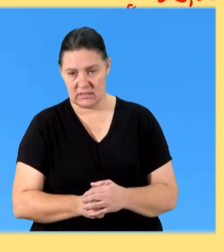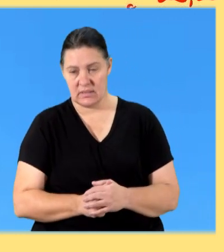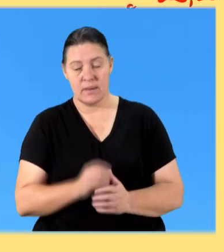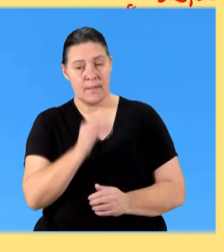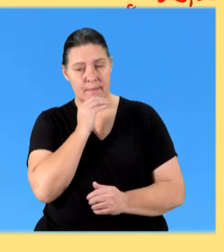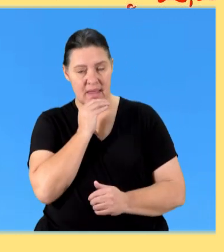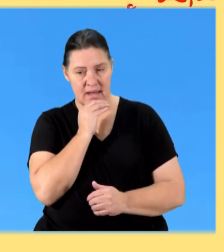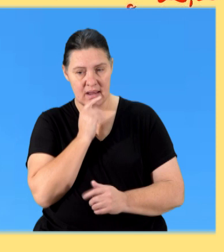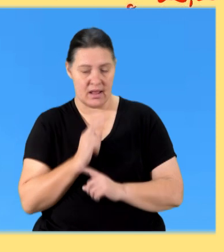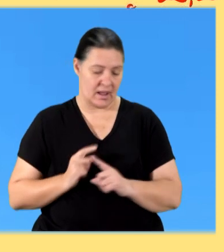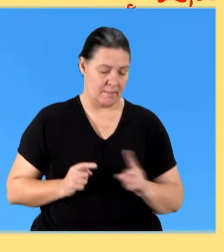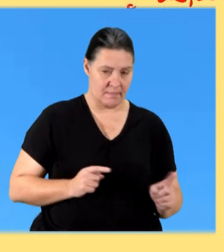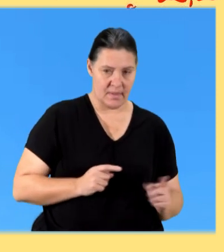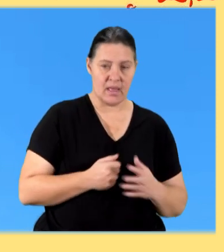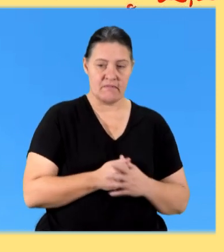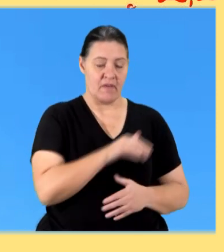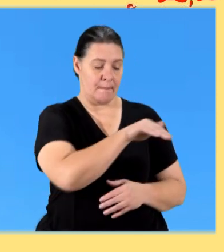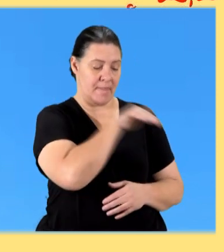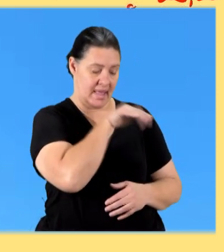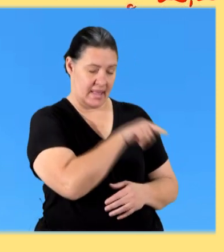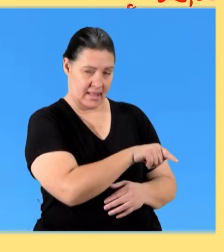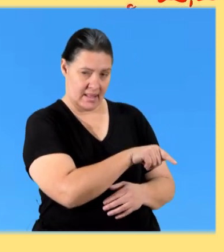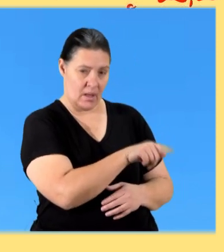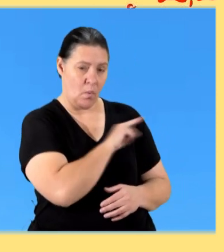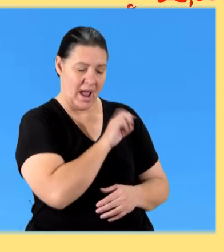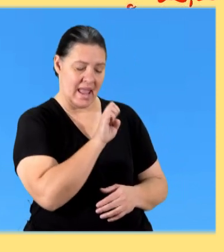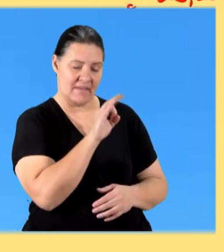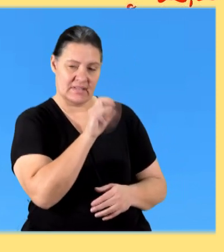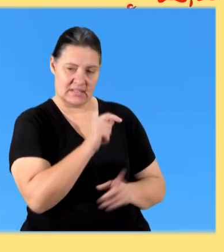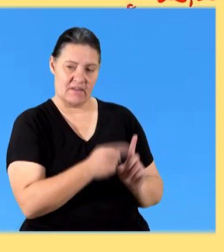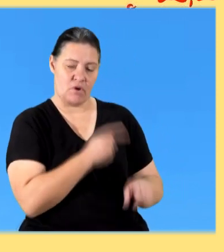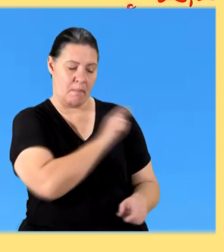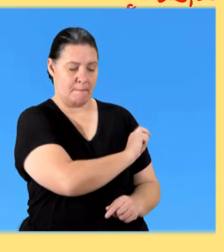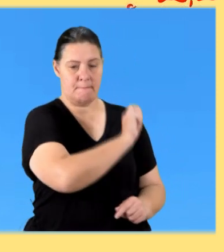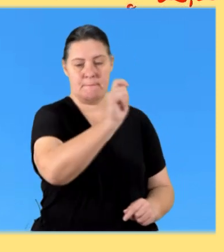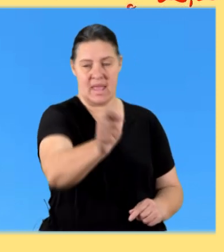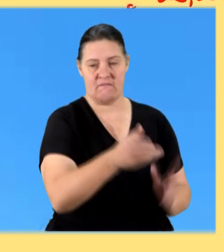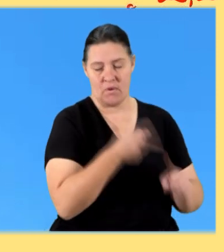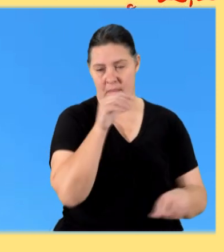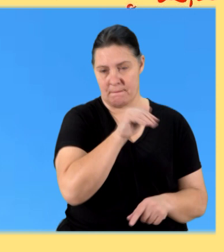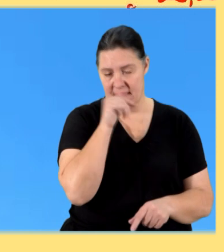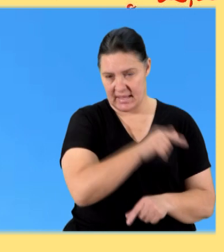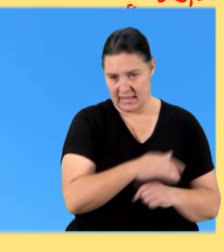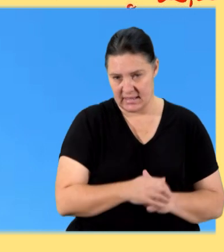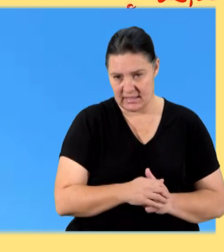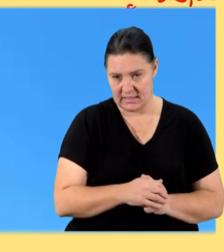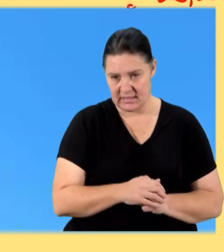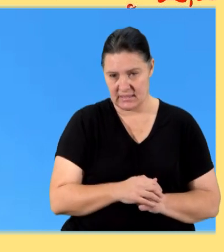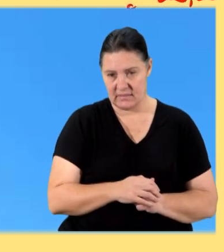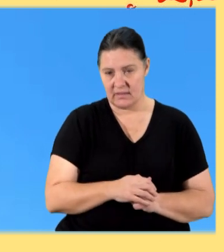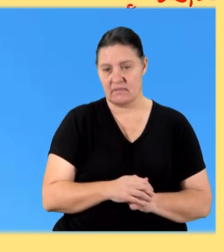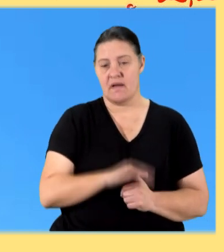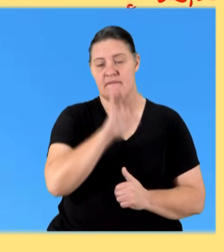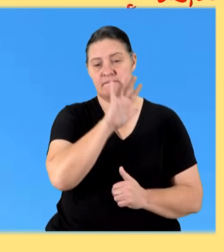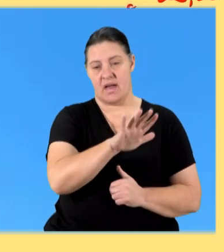means I'll come here, then I have my bank because an EFT was made. Bank, and it